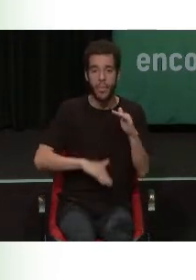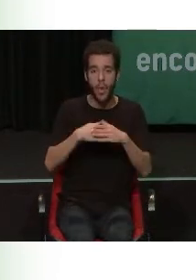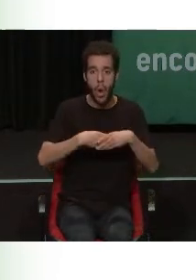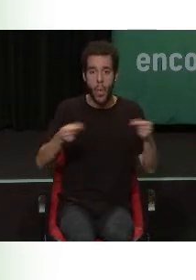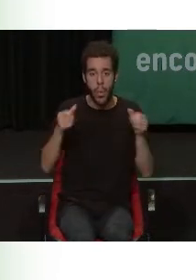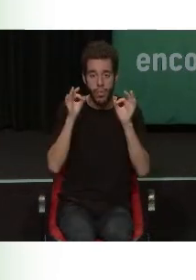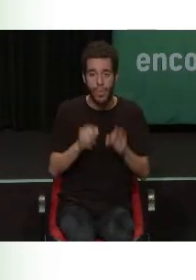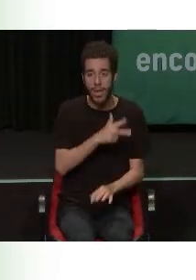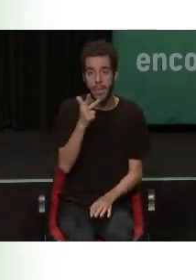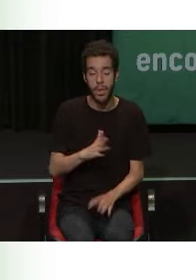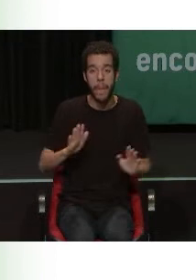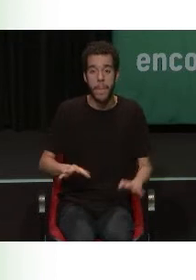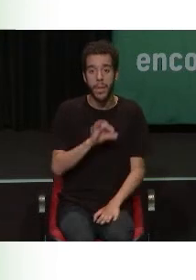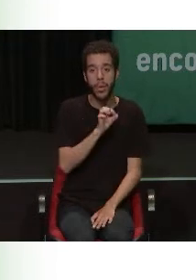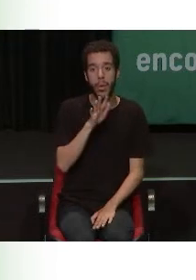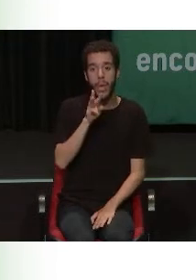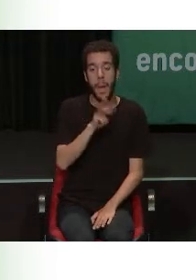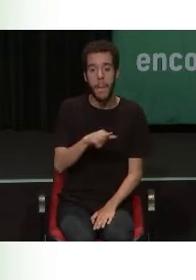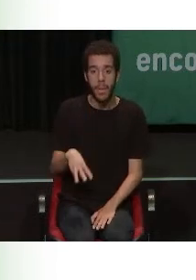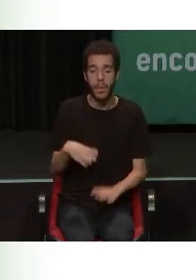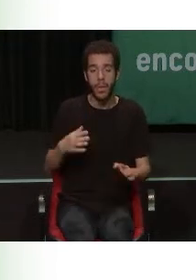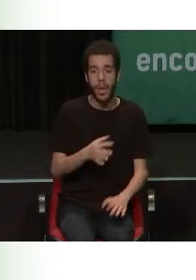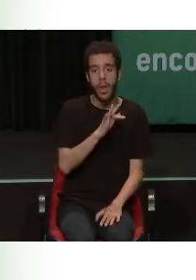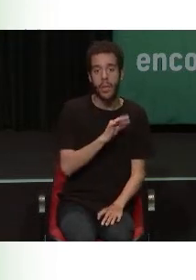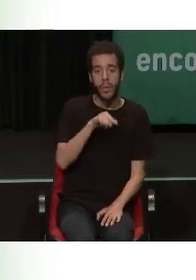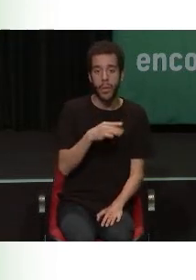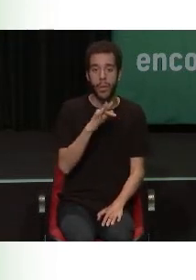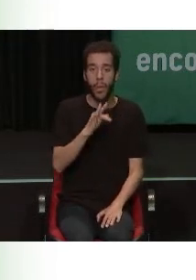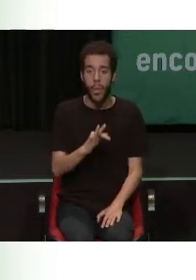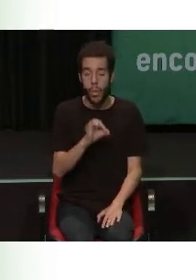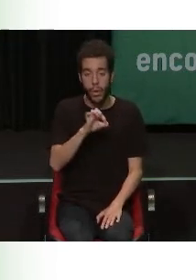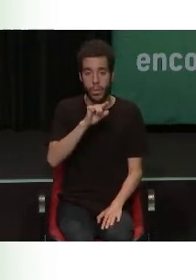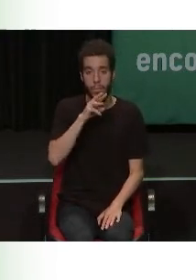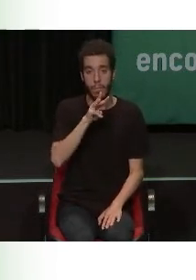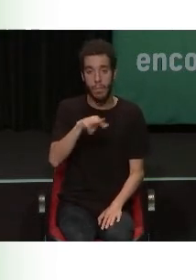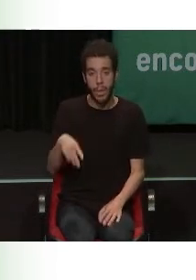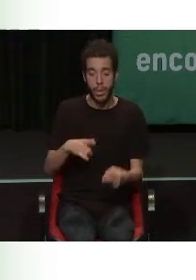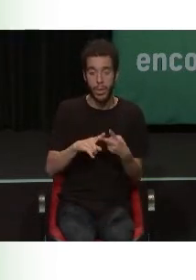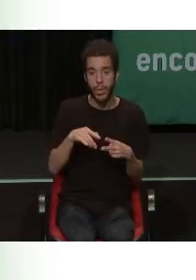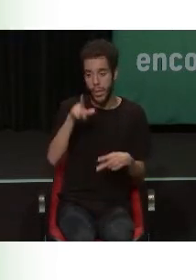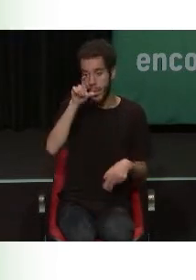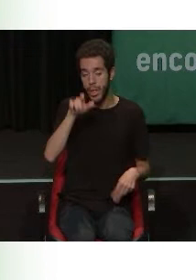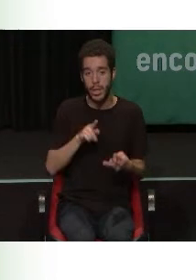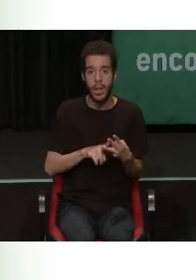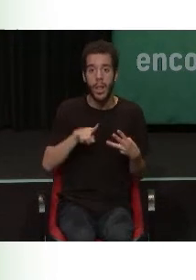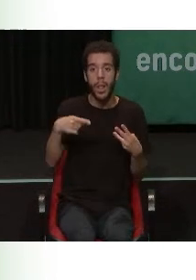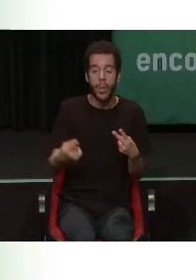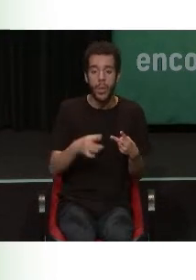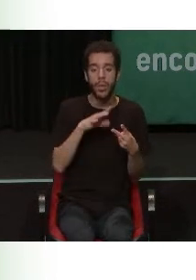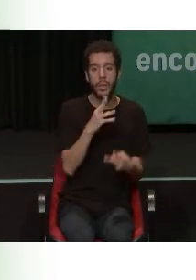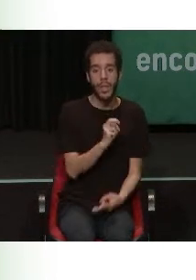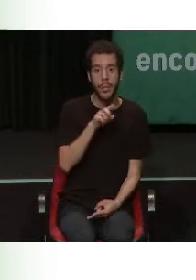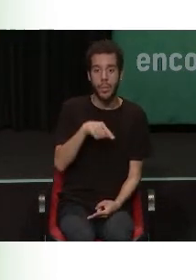But 8 million, 4.1 million of which were from Egypt, 3.9 million were from the rest of the